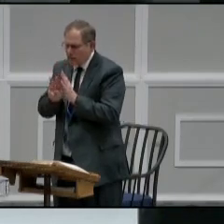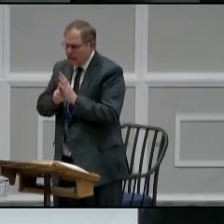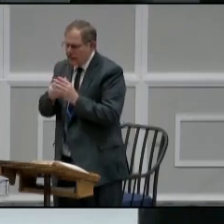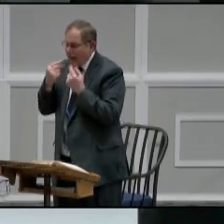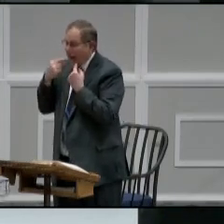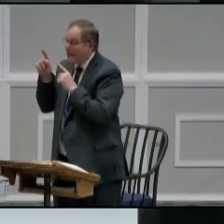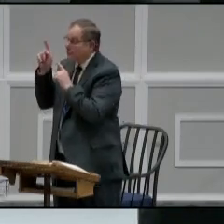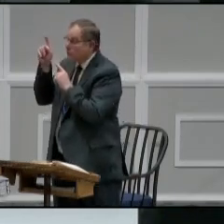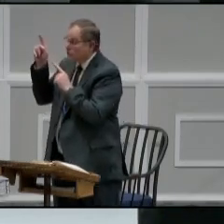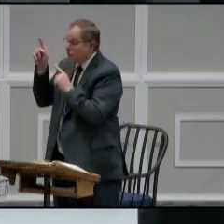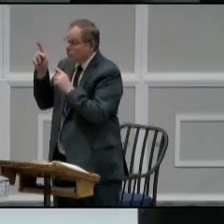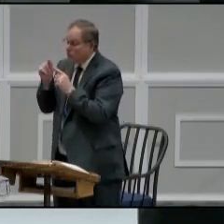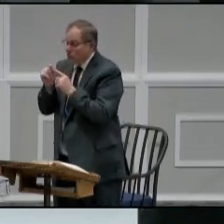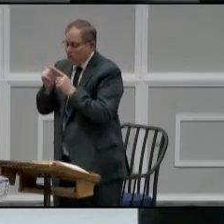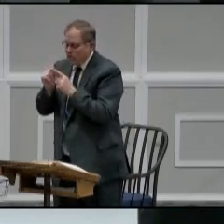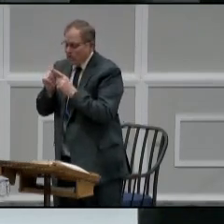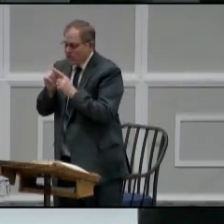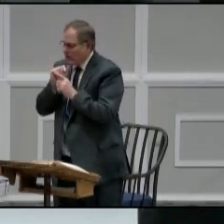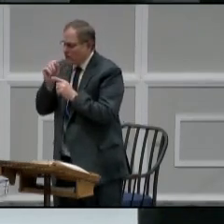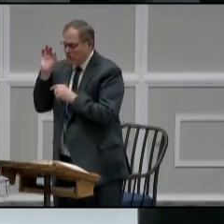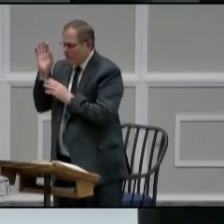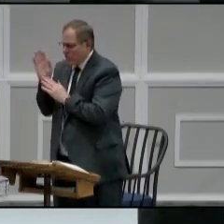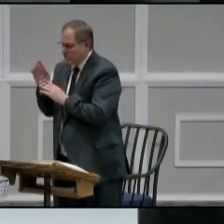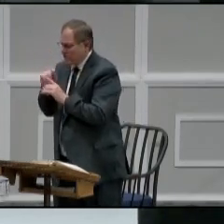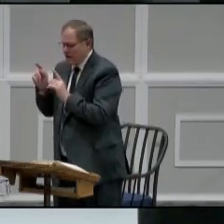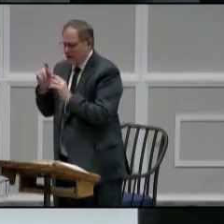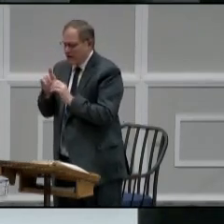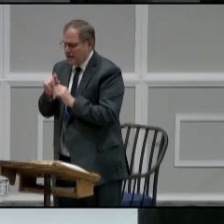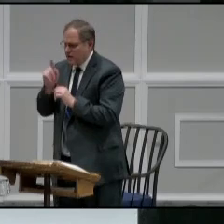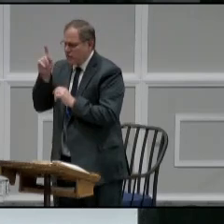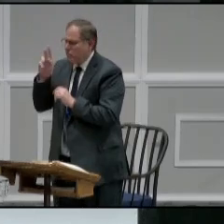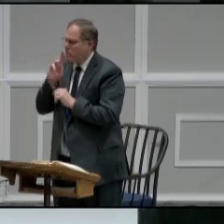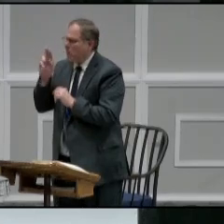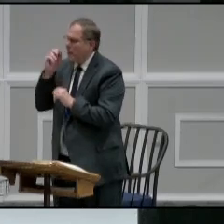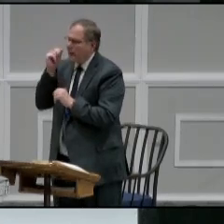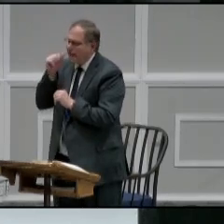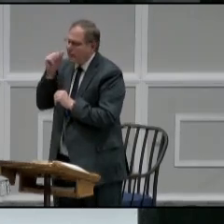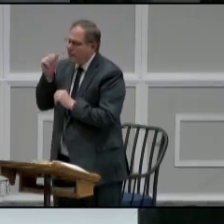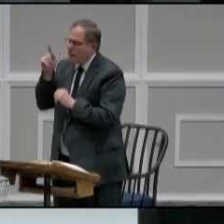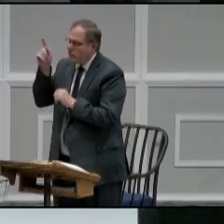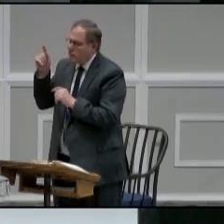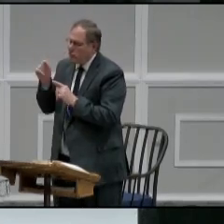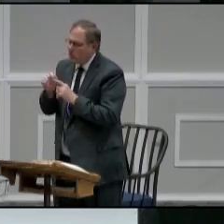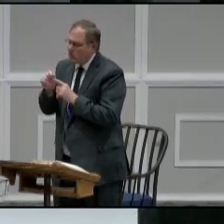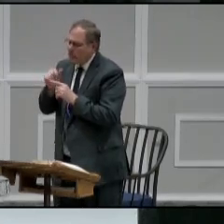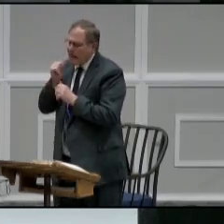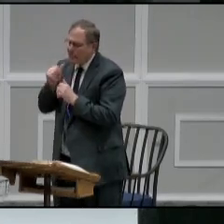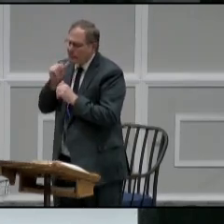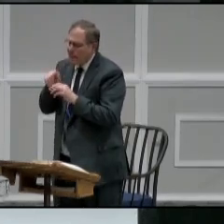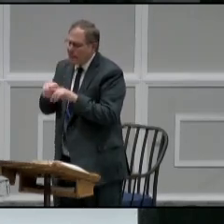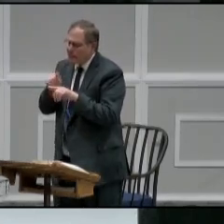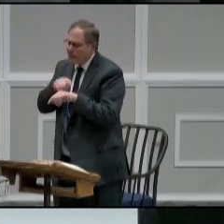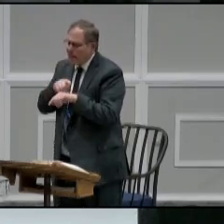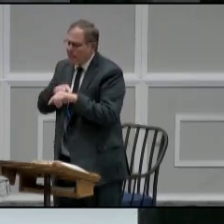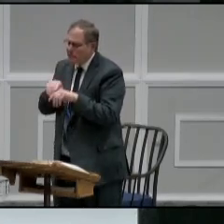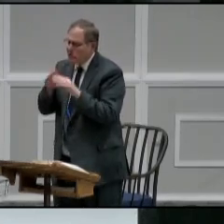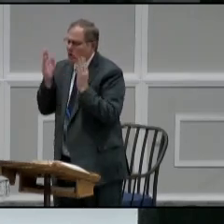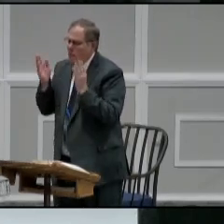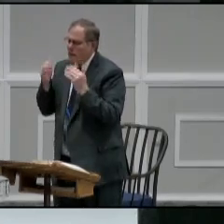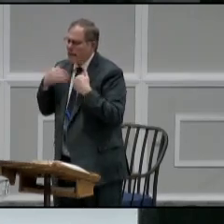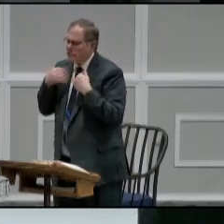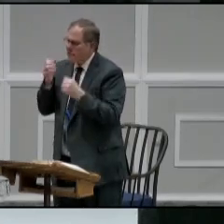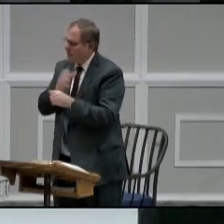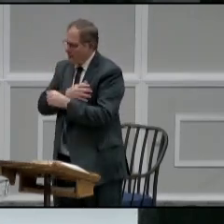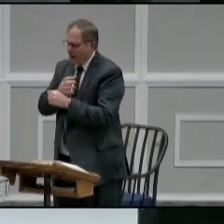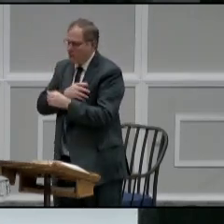to your word, not to a preacher. Lord, I'm nothing, but you're everything. And your word, every time it's open, has the potential and the